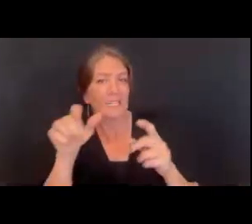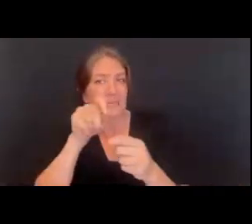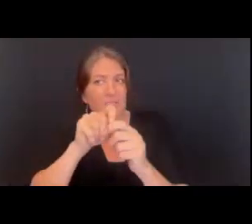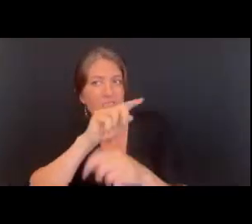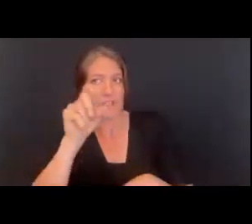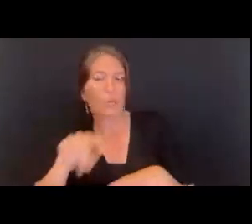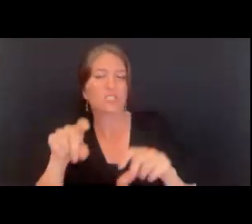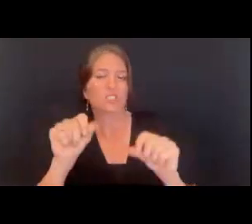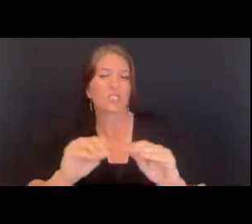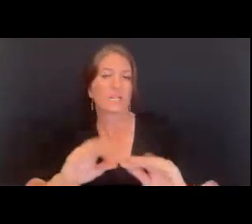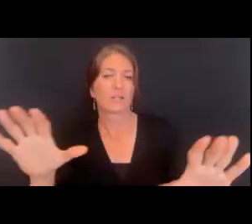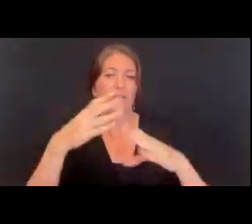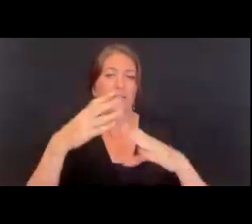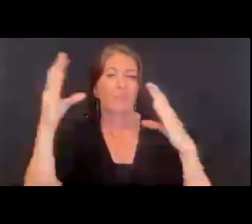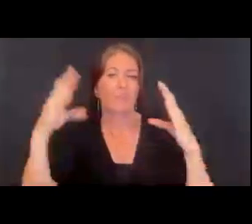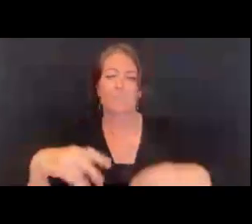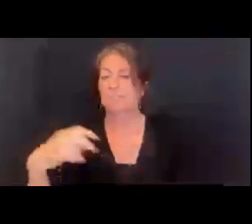Okay.